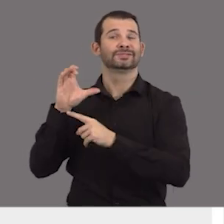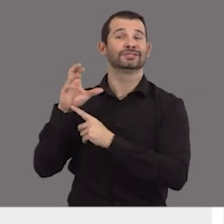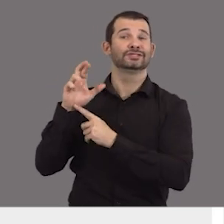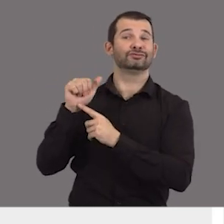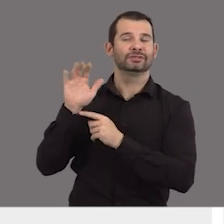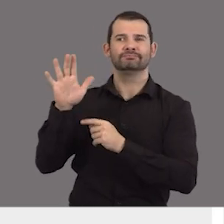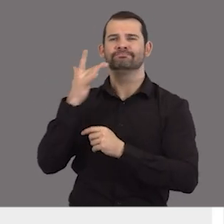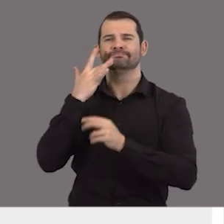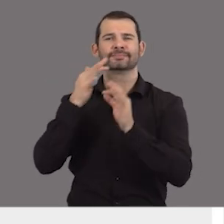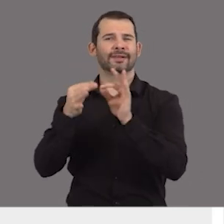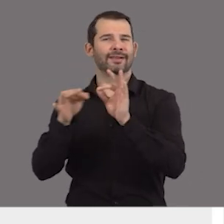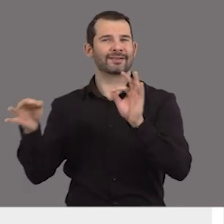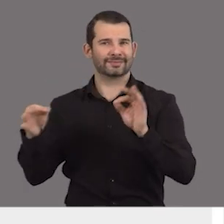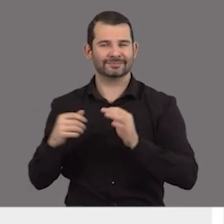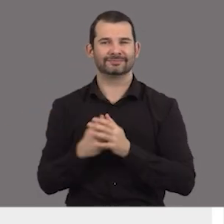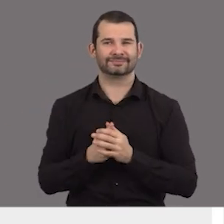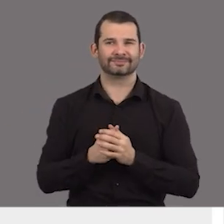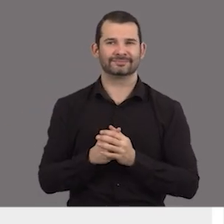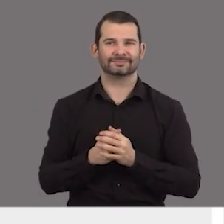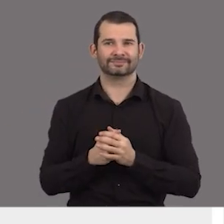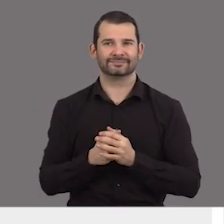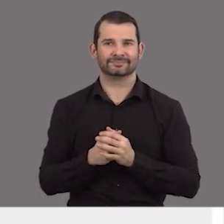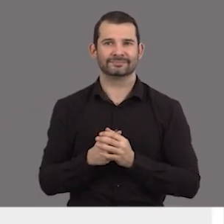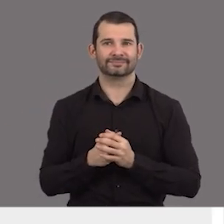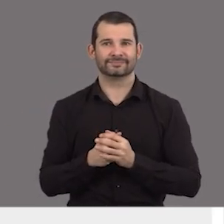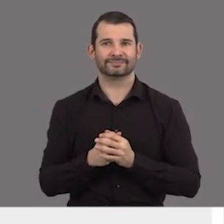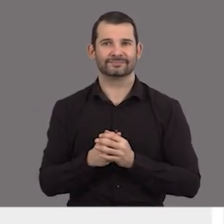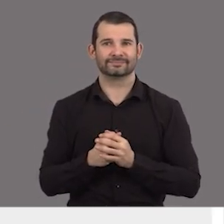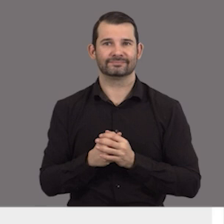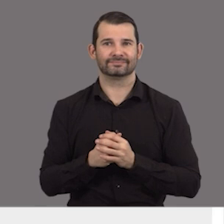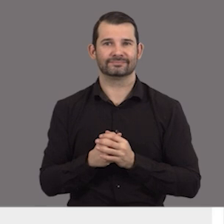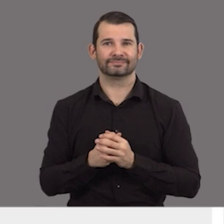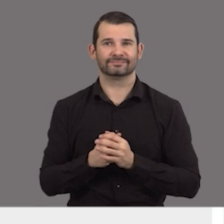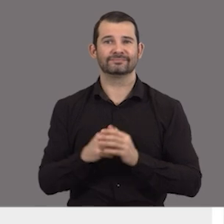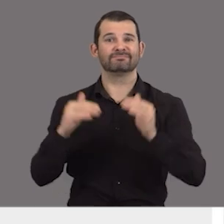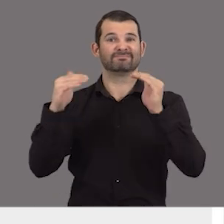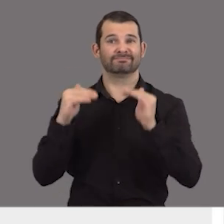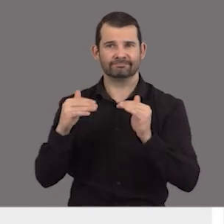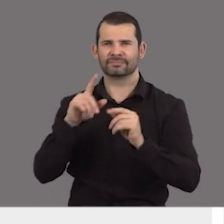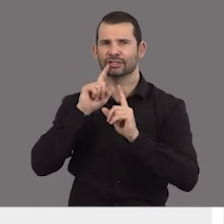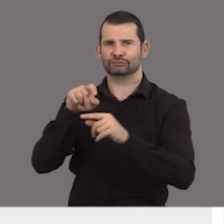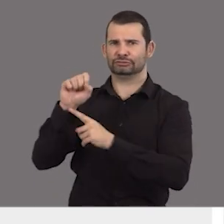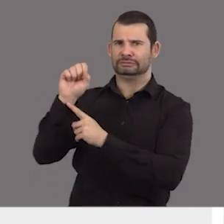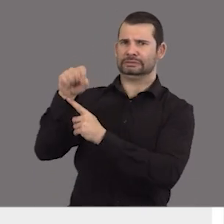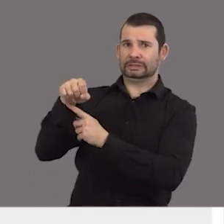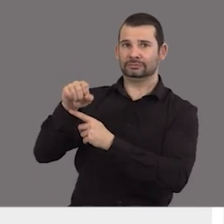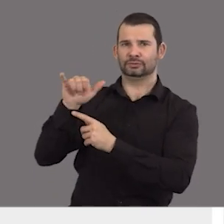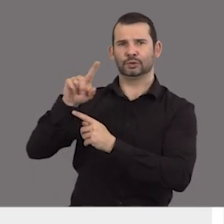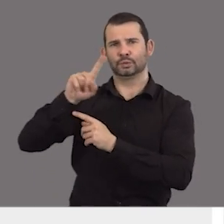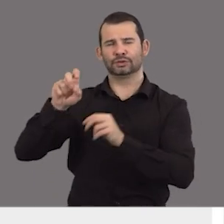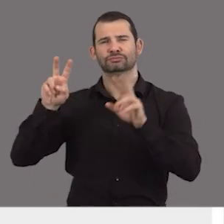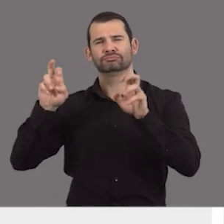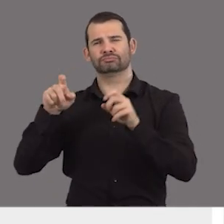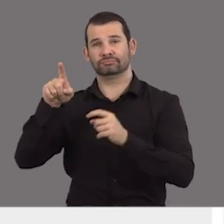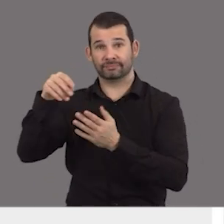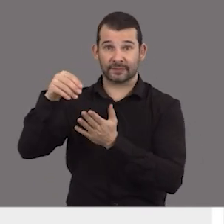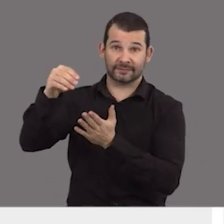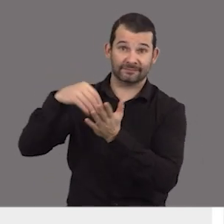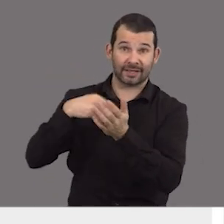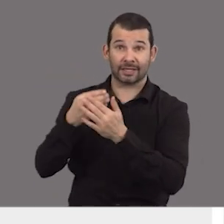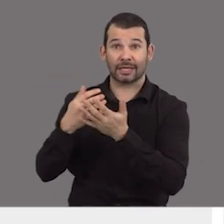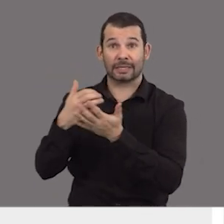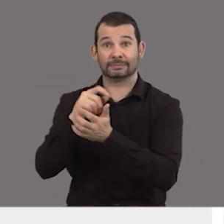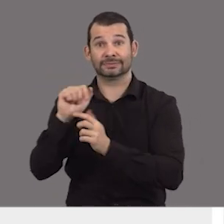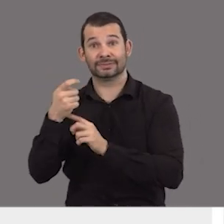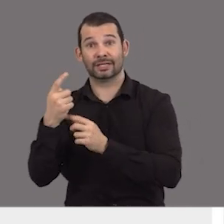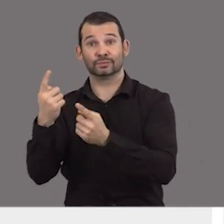the CRA in the language of his choice. Next, answer yes to the question, are you filing an